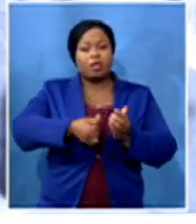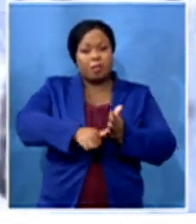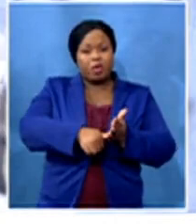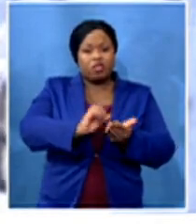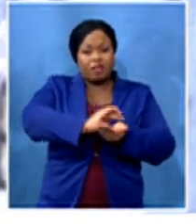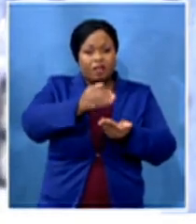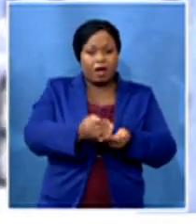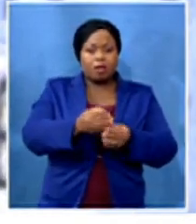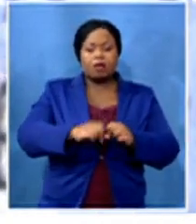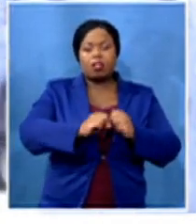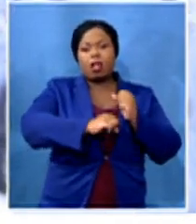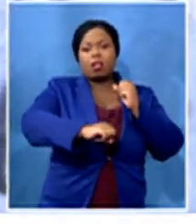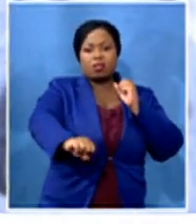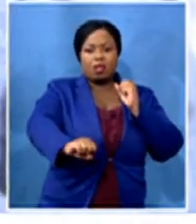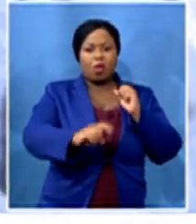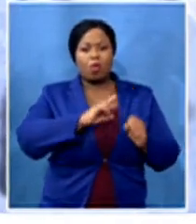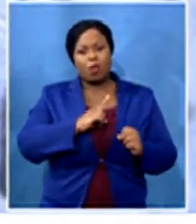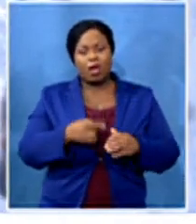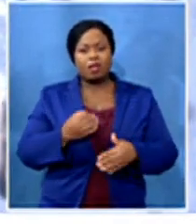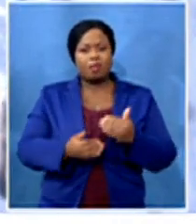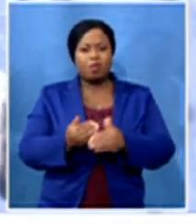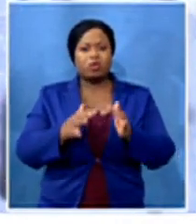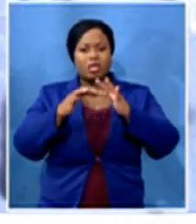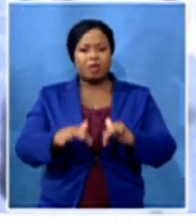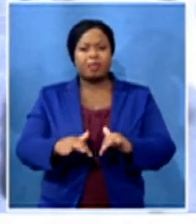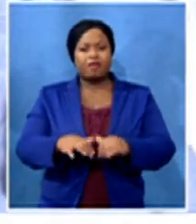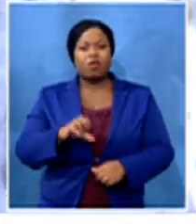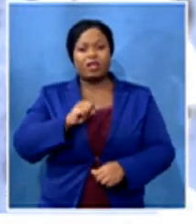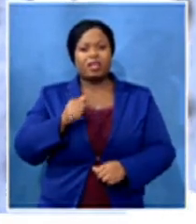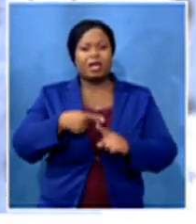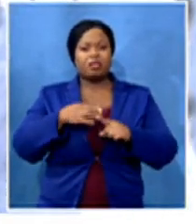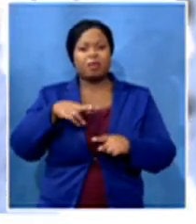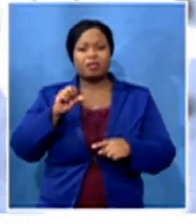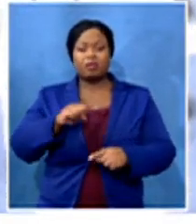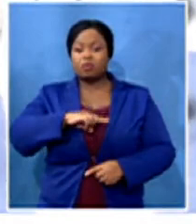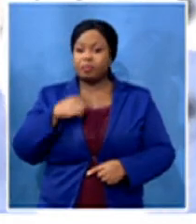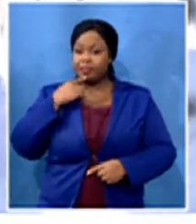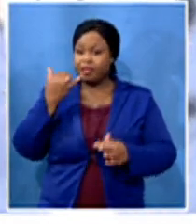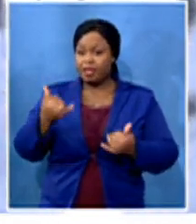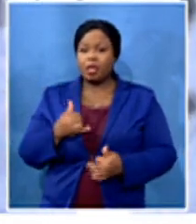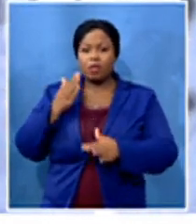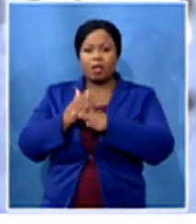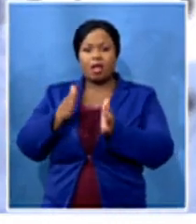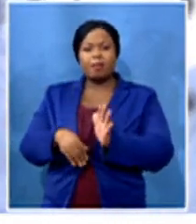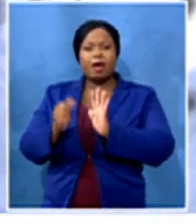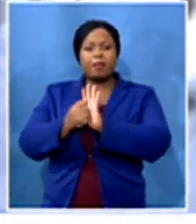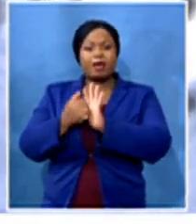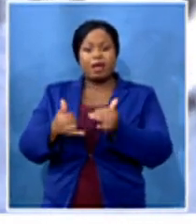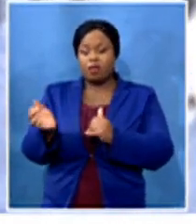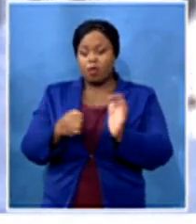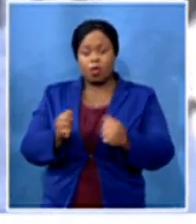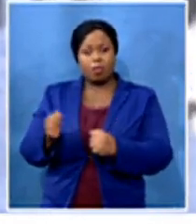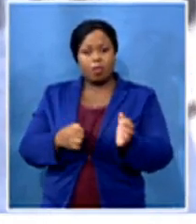and prolonged by the liquidation process. And they're essentially saying that the labor market as it stands, or the employment market as it